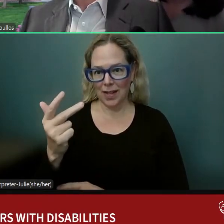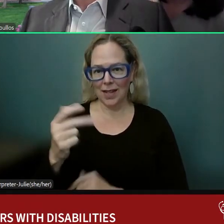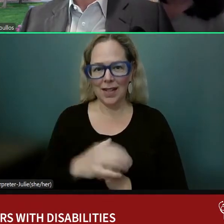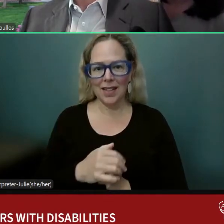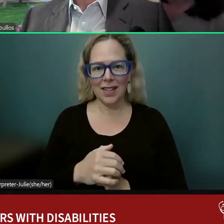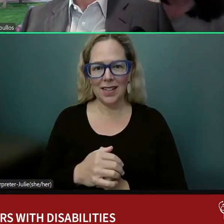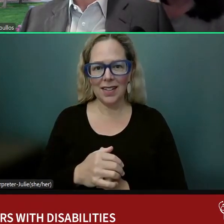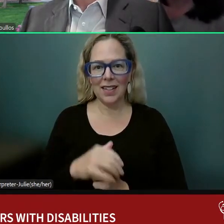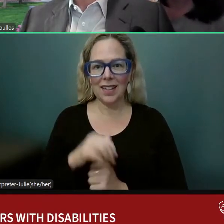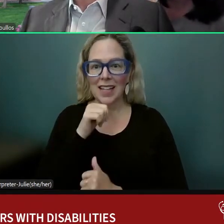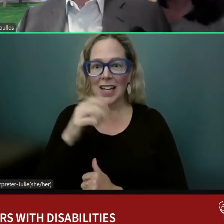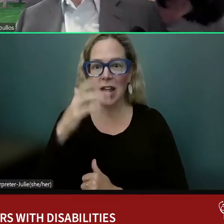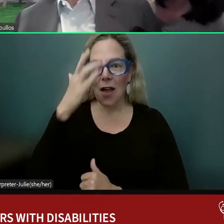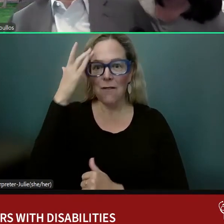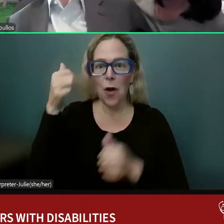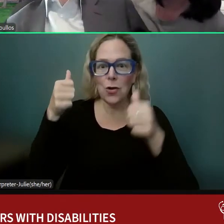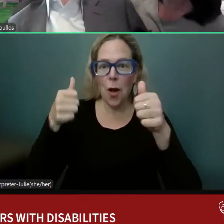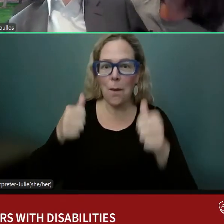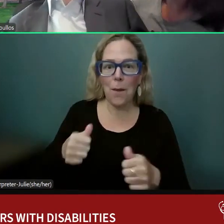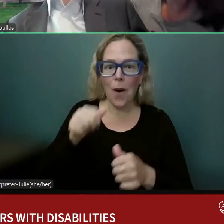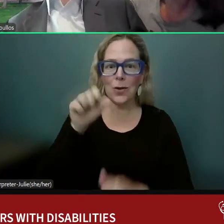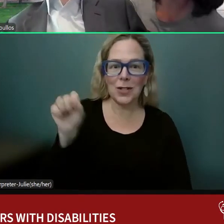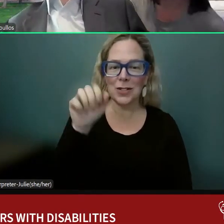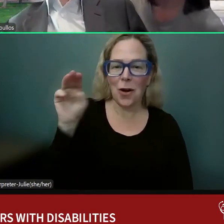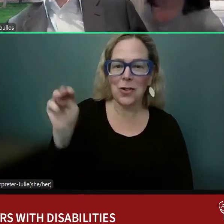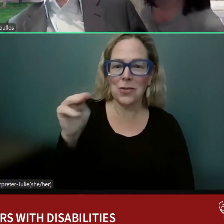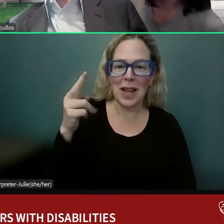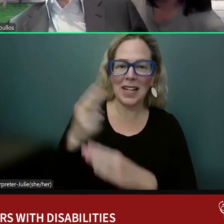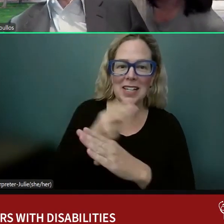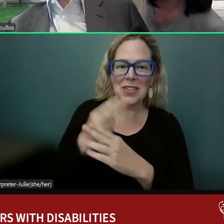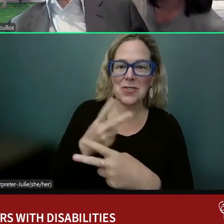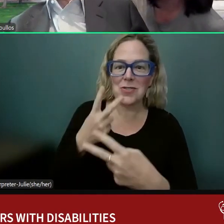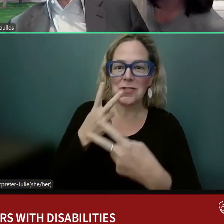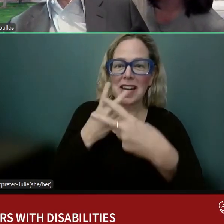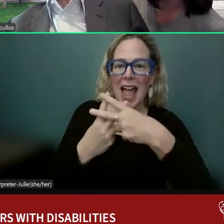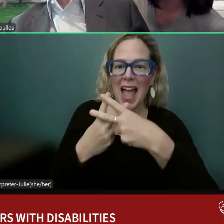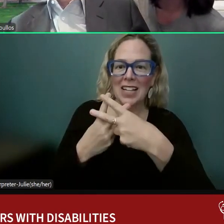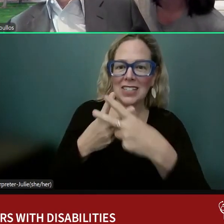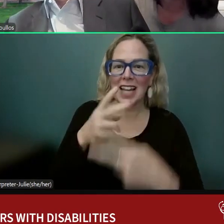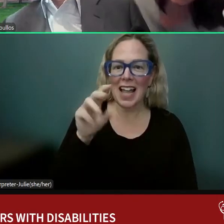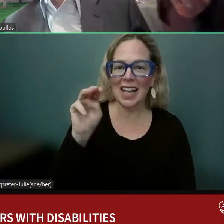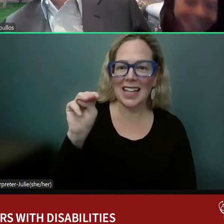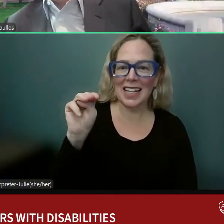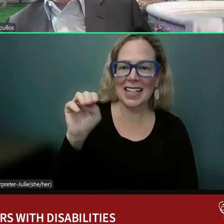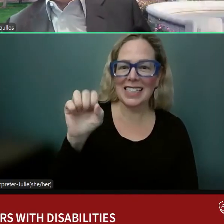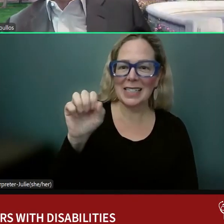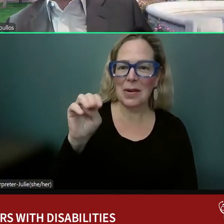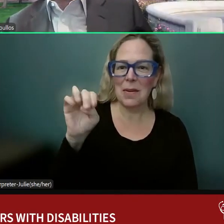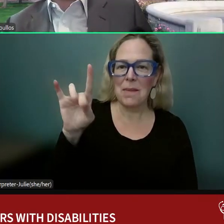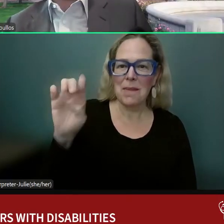And don't forget to post on social media using the hashtag Smatty25.